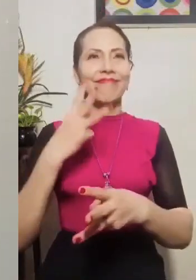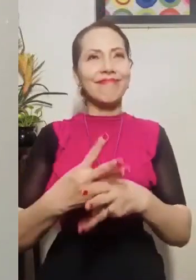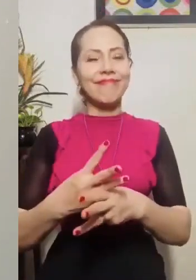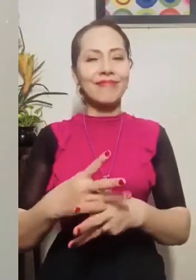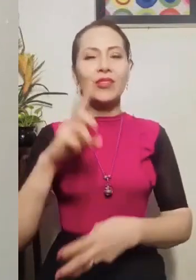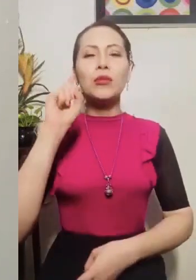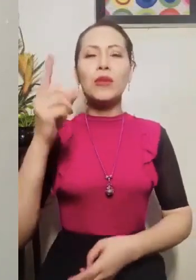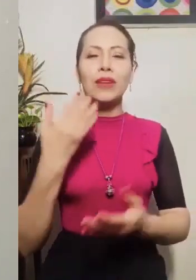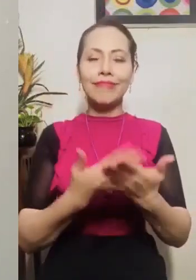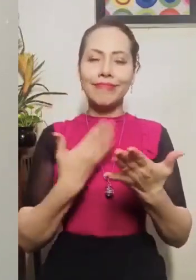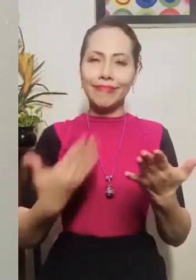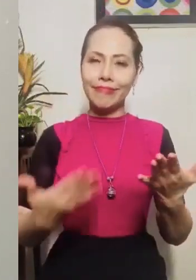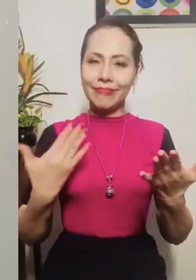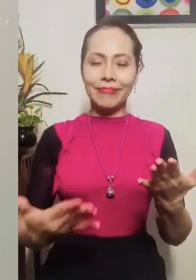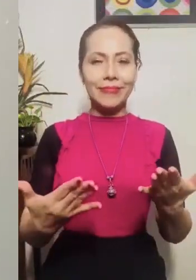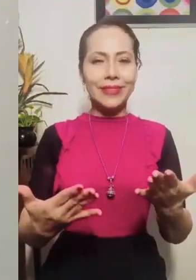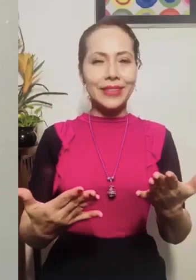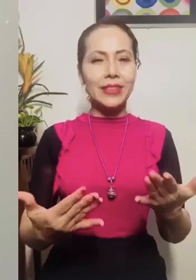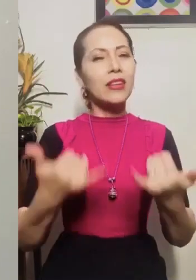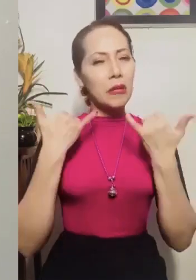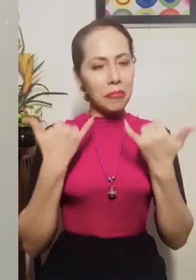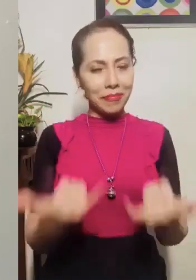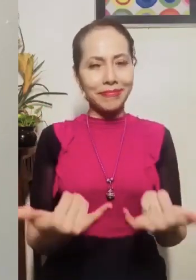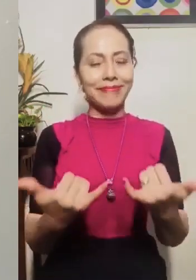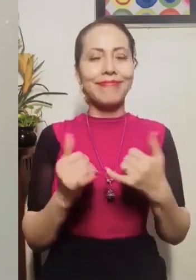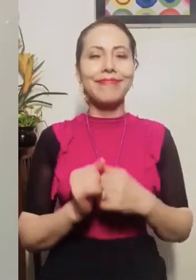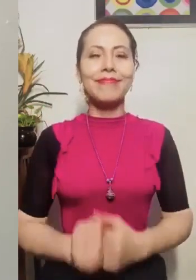One thing remains.